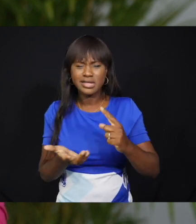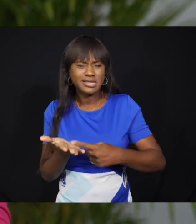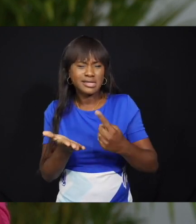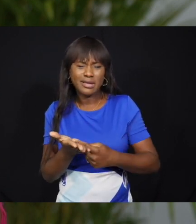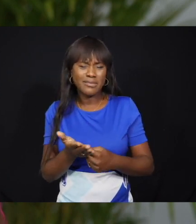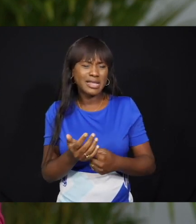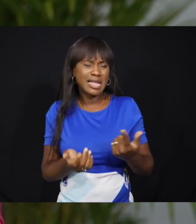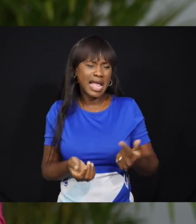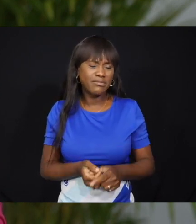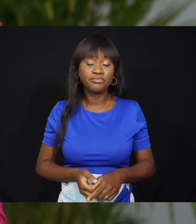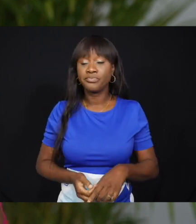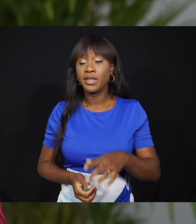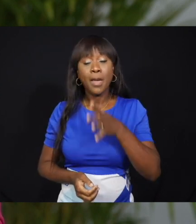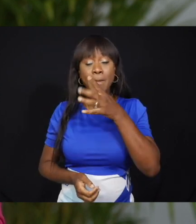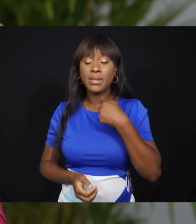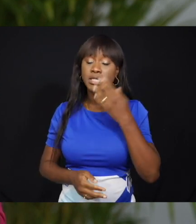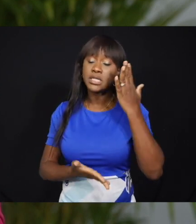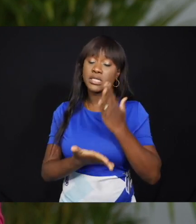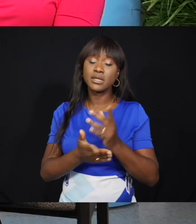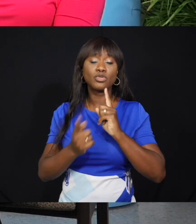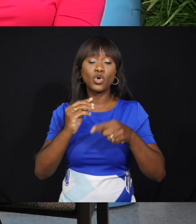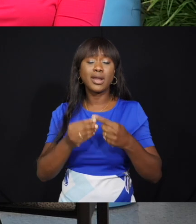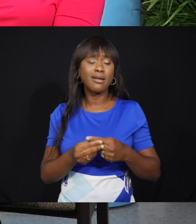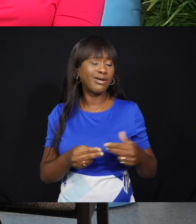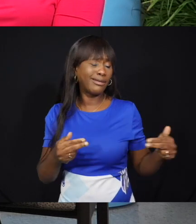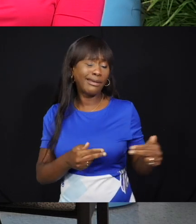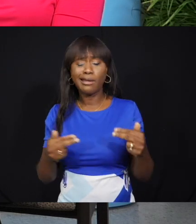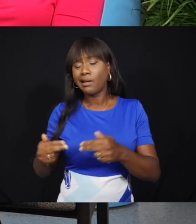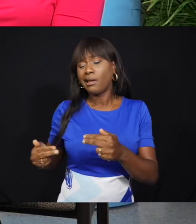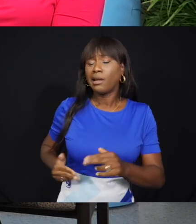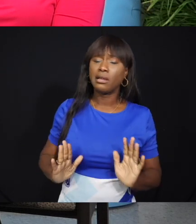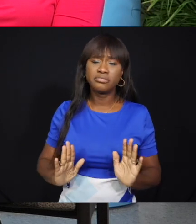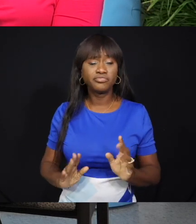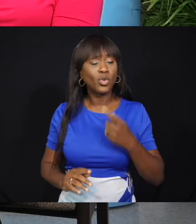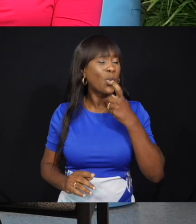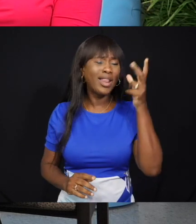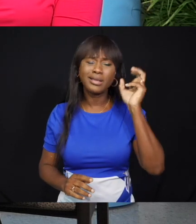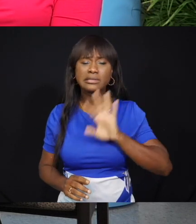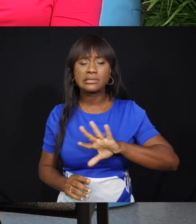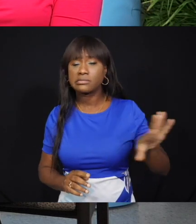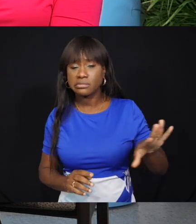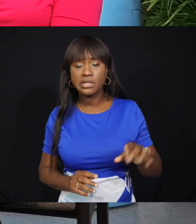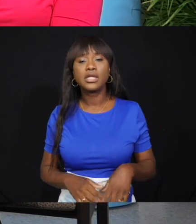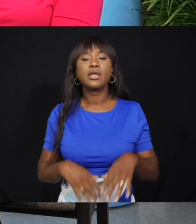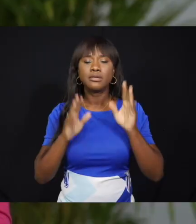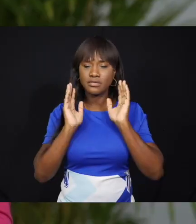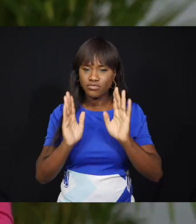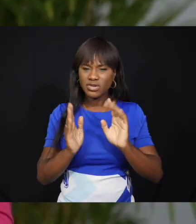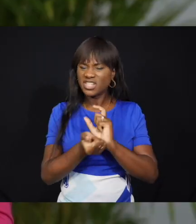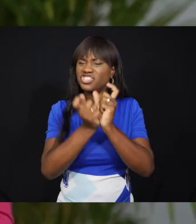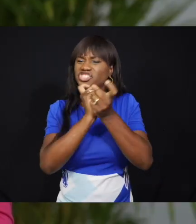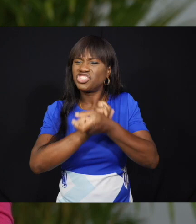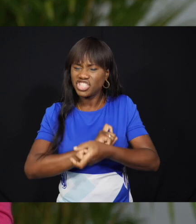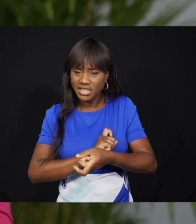that open field of engagement. You have to understand too, and I want our seniors to understand, because this